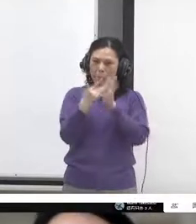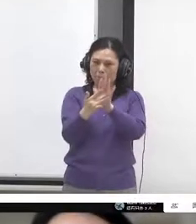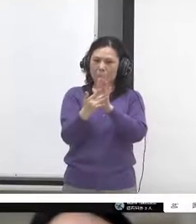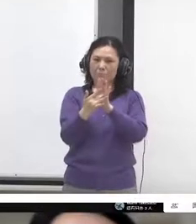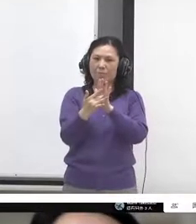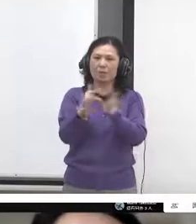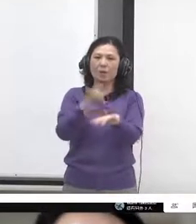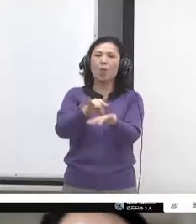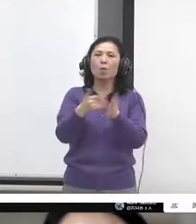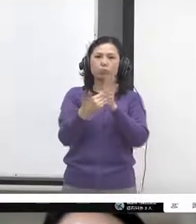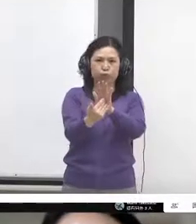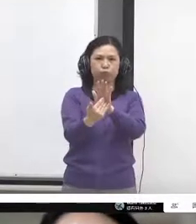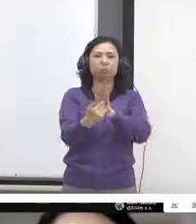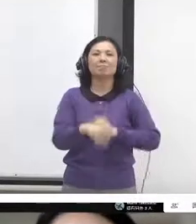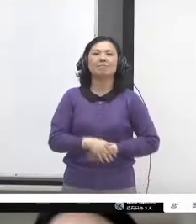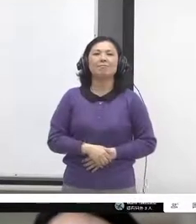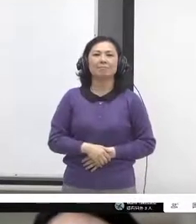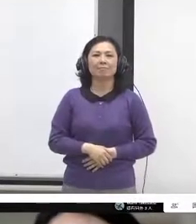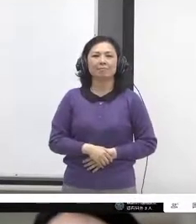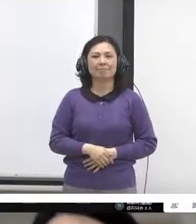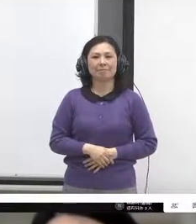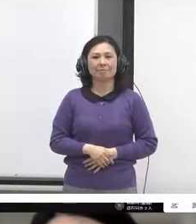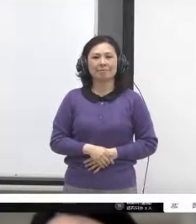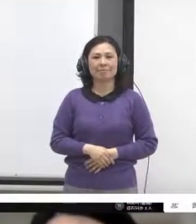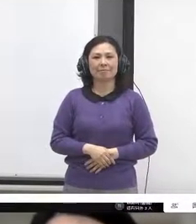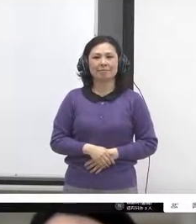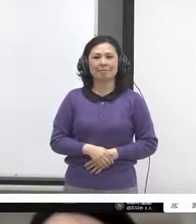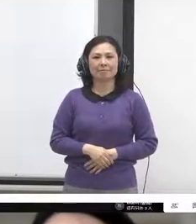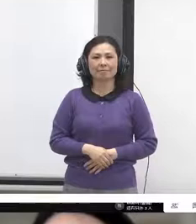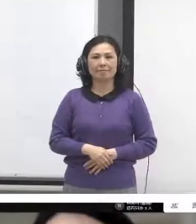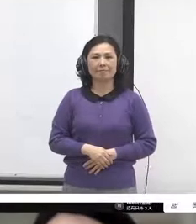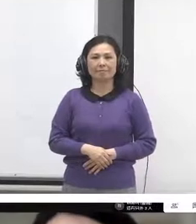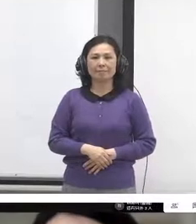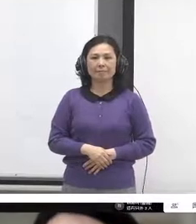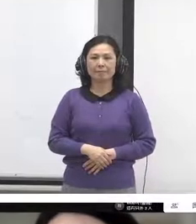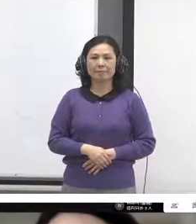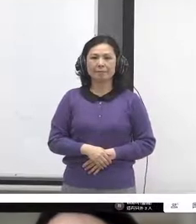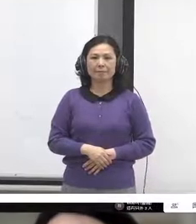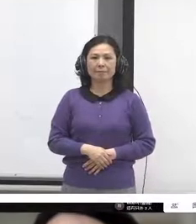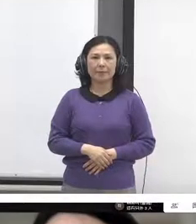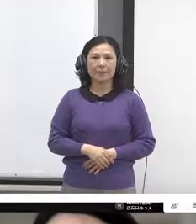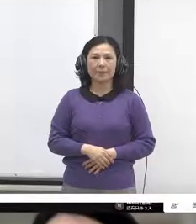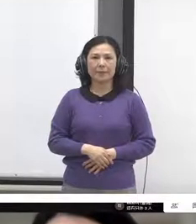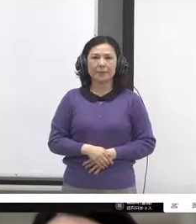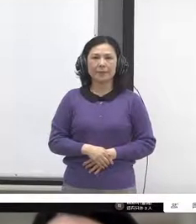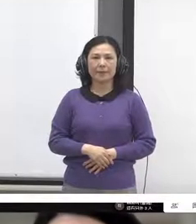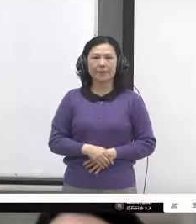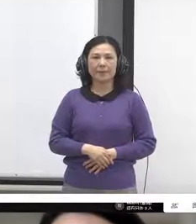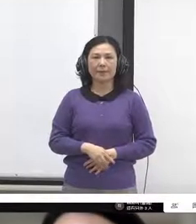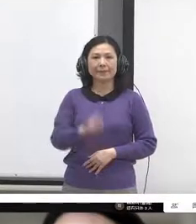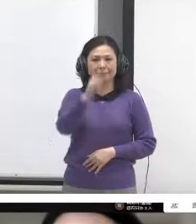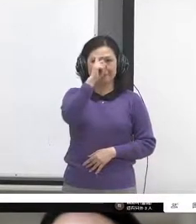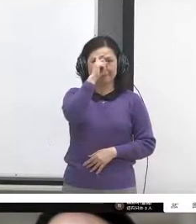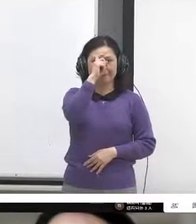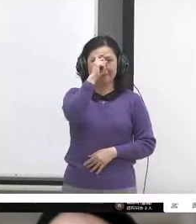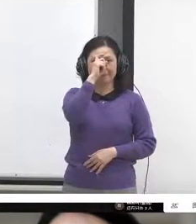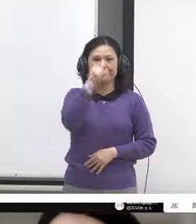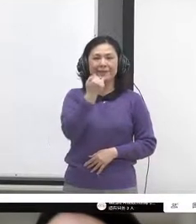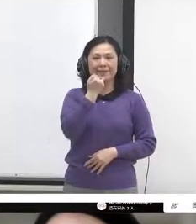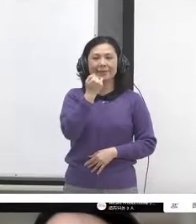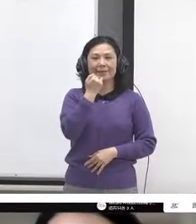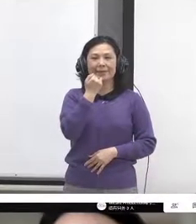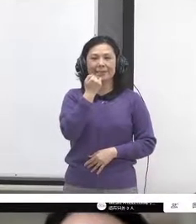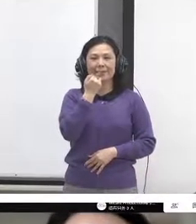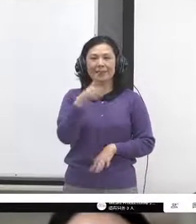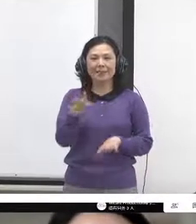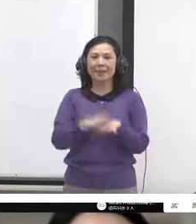through this FTU Anywhere, we can wrap up our experience and share the experience, even though we cannot meet